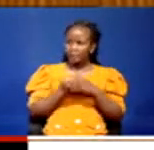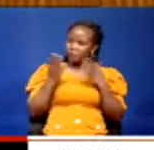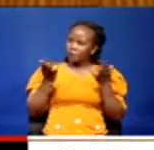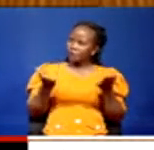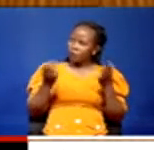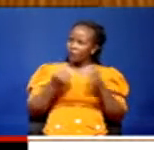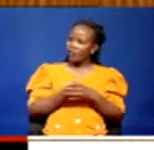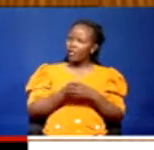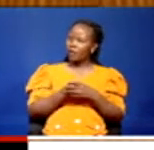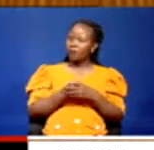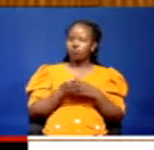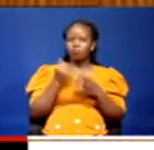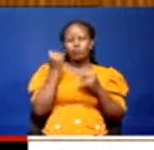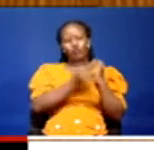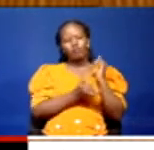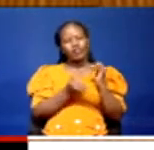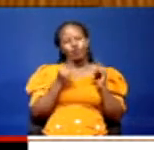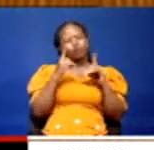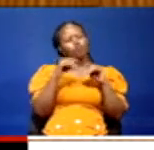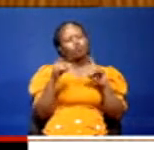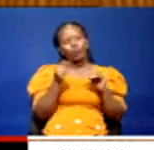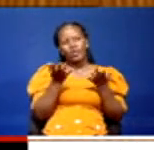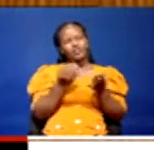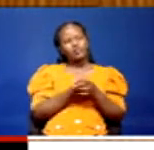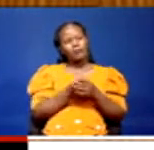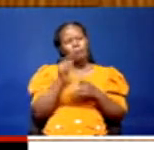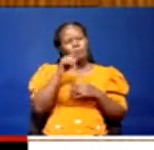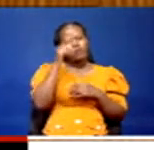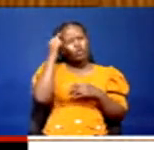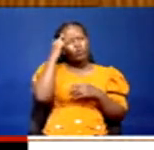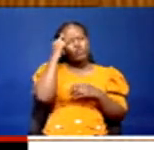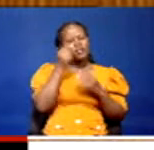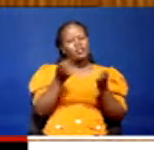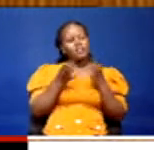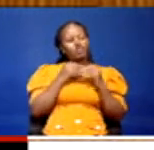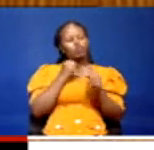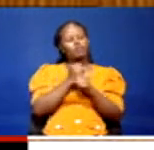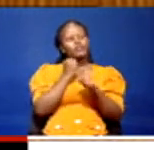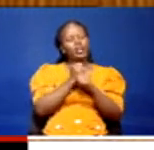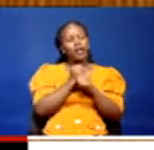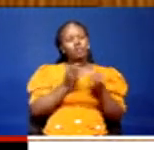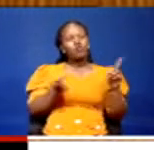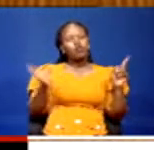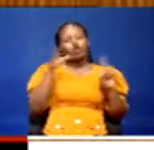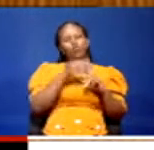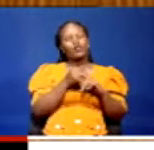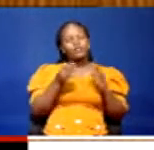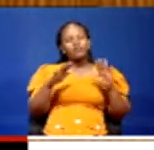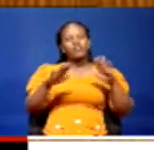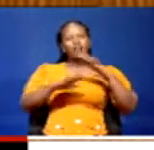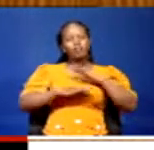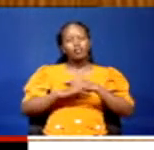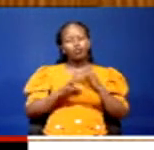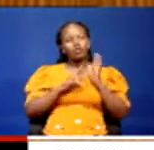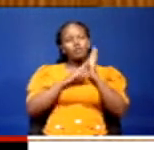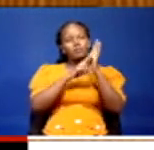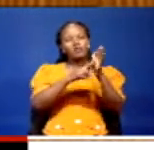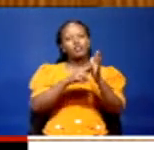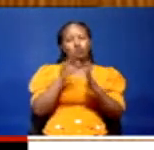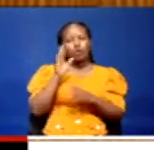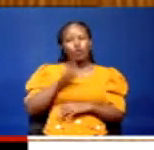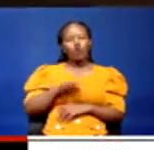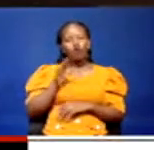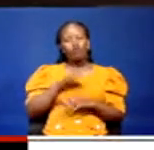as part of your parting shot, what do you think needs to be done to achieve a satisfactory representation of women in